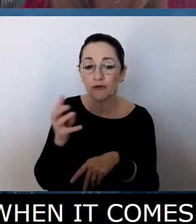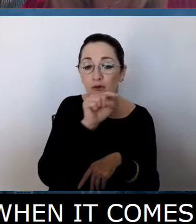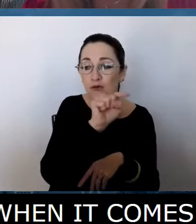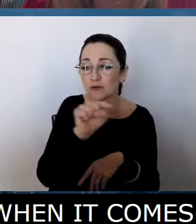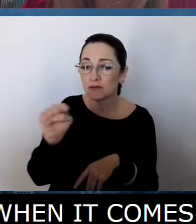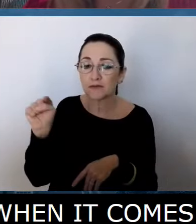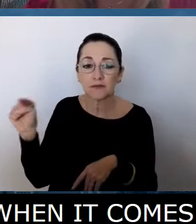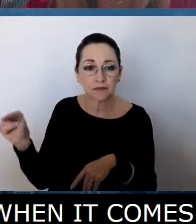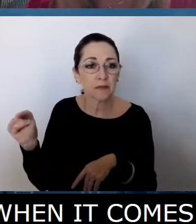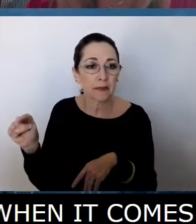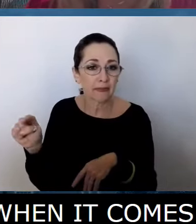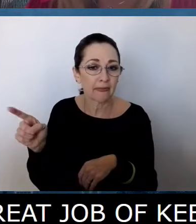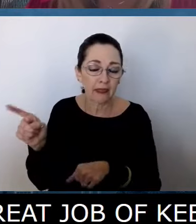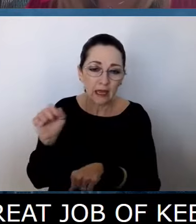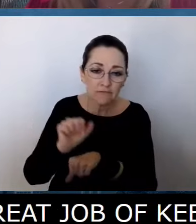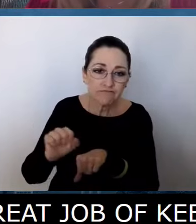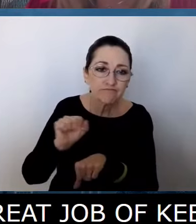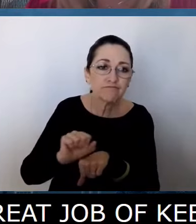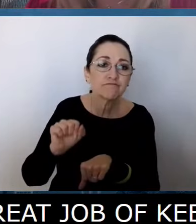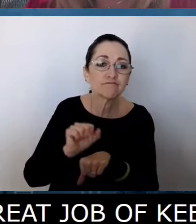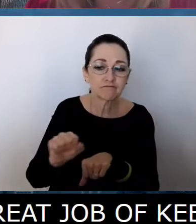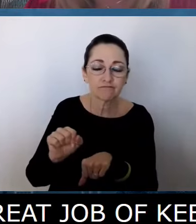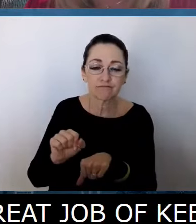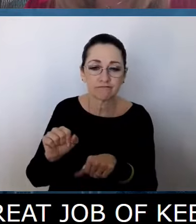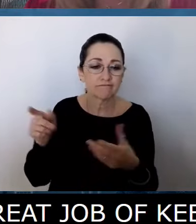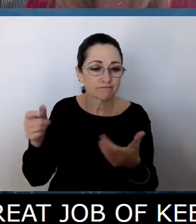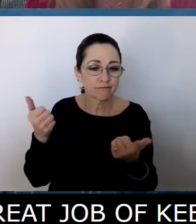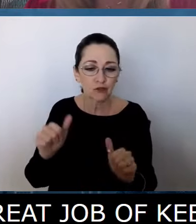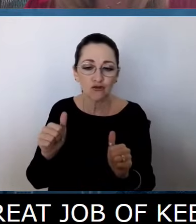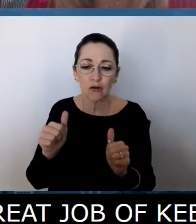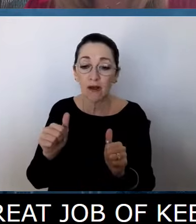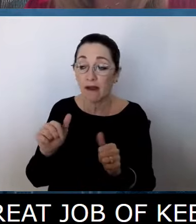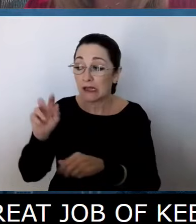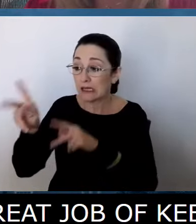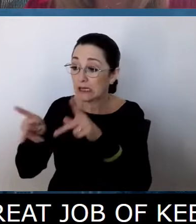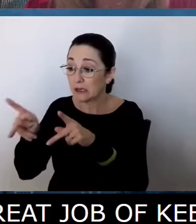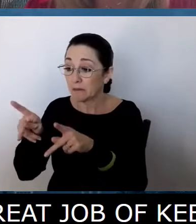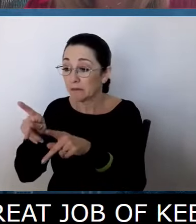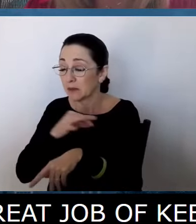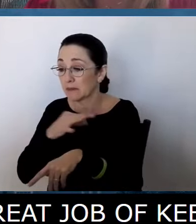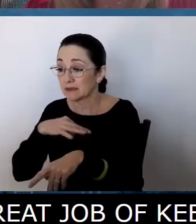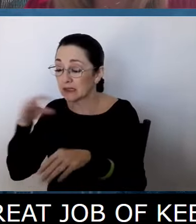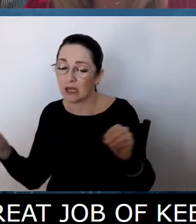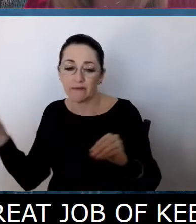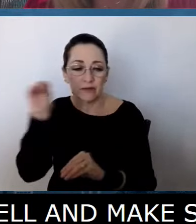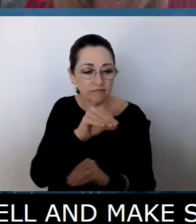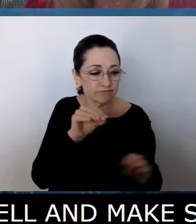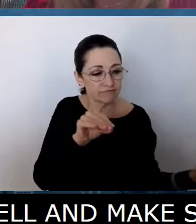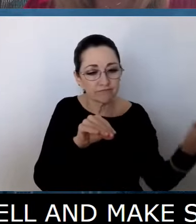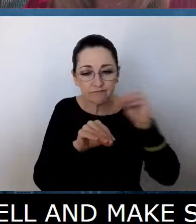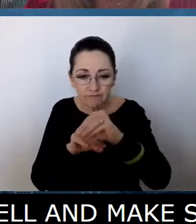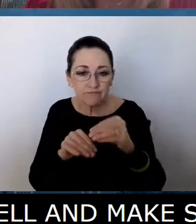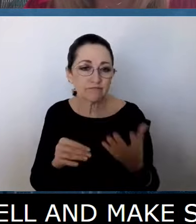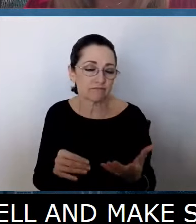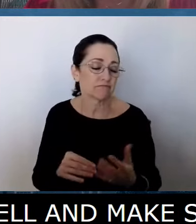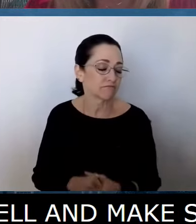weren't taking from another effort and really, increase the capacity of the state.